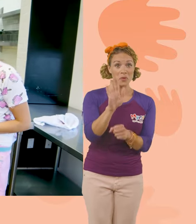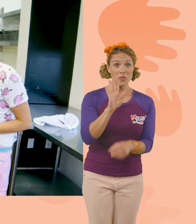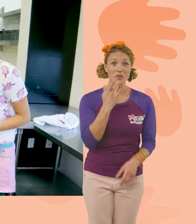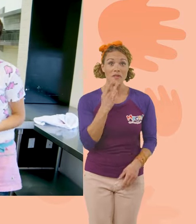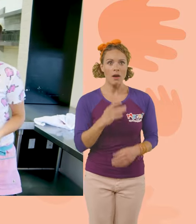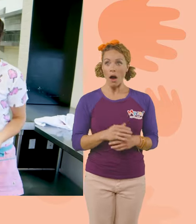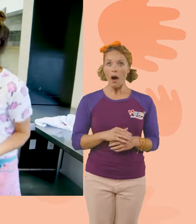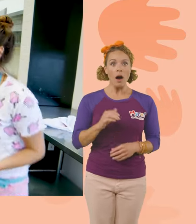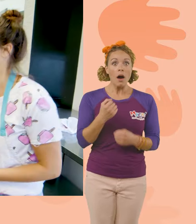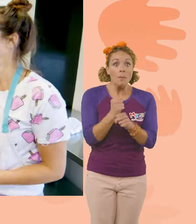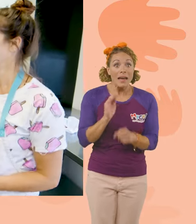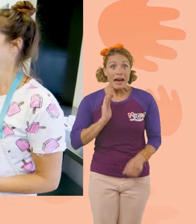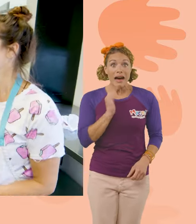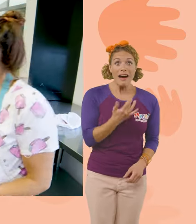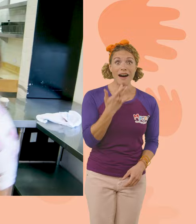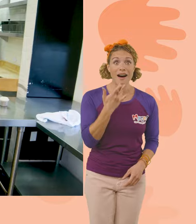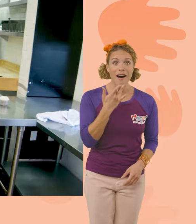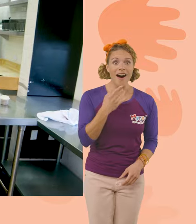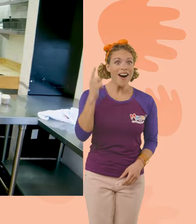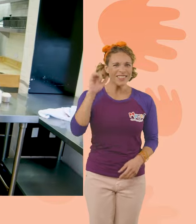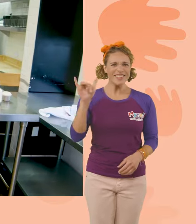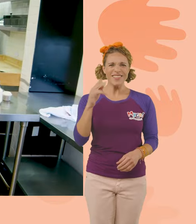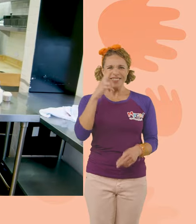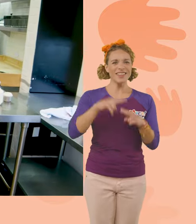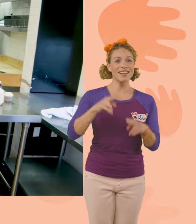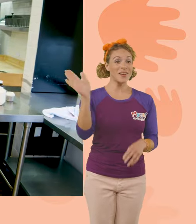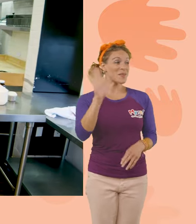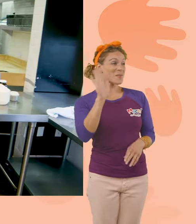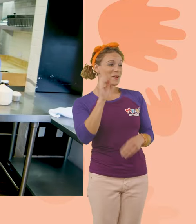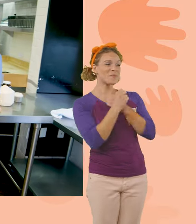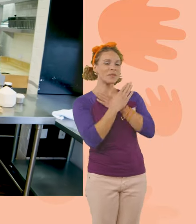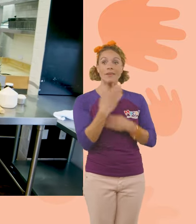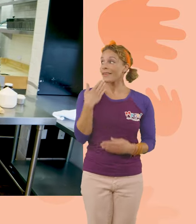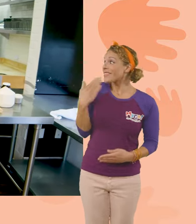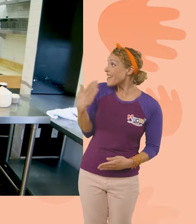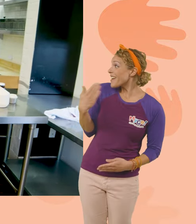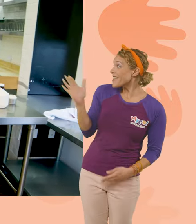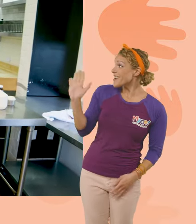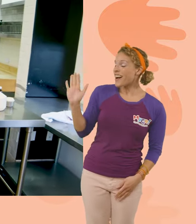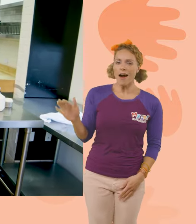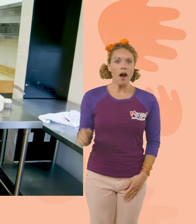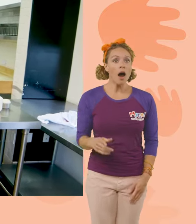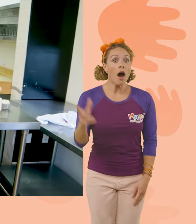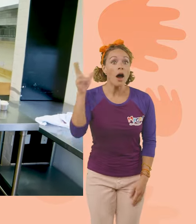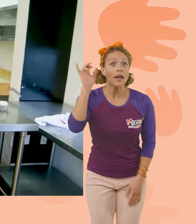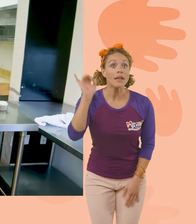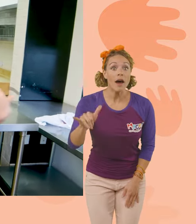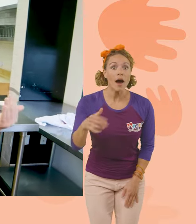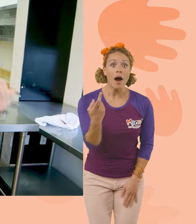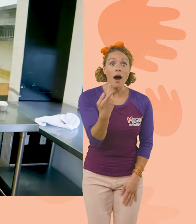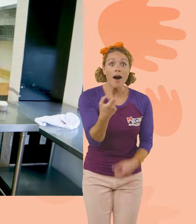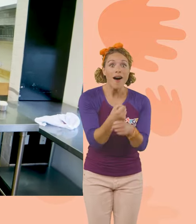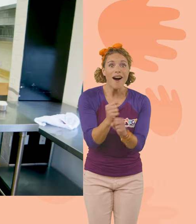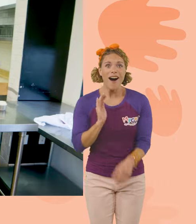flavor. Make our own flavor? That sounds like fun. See you, Blippi. Thanks for showing us around. No problem. Did you hear that? You and